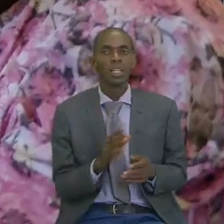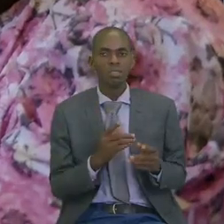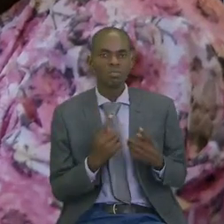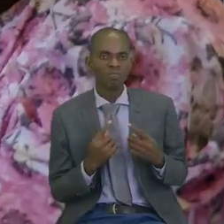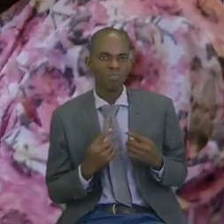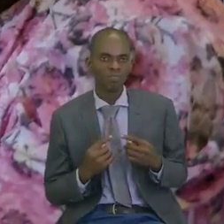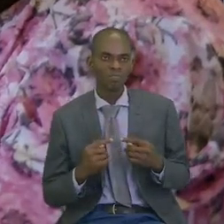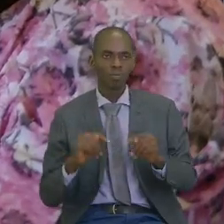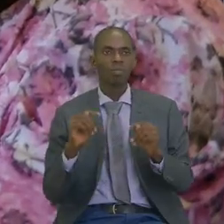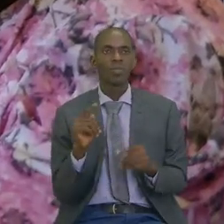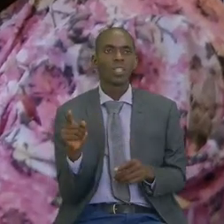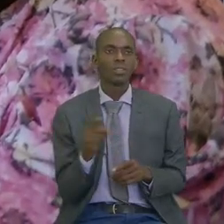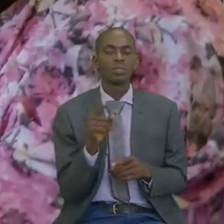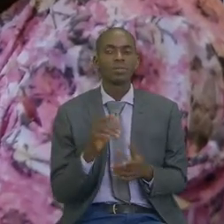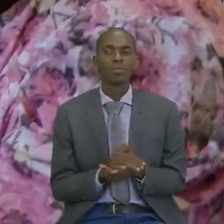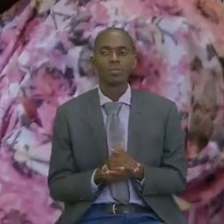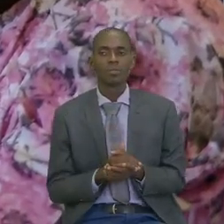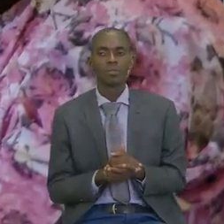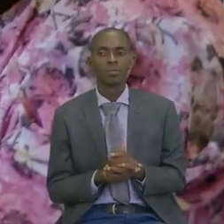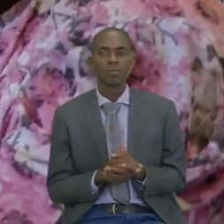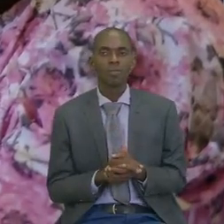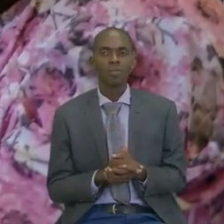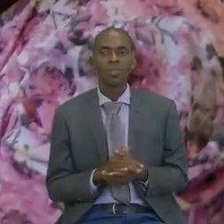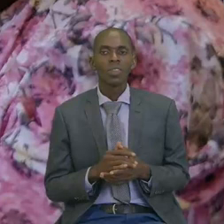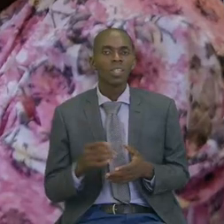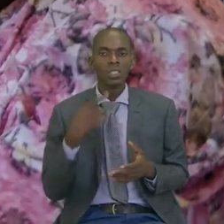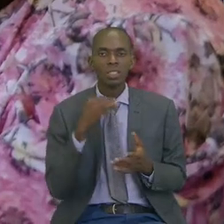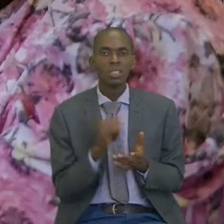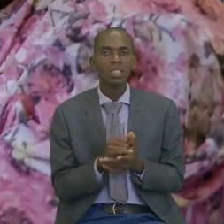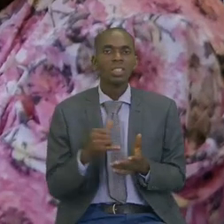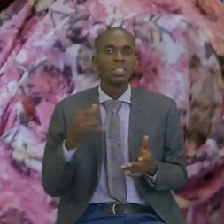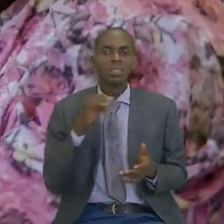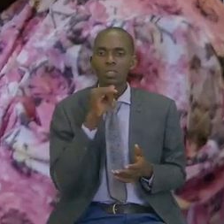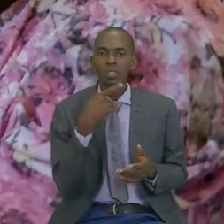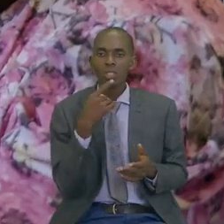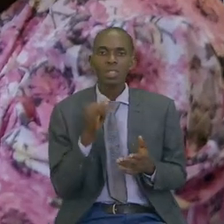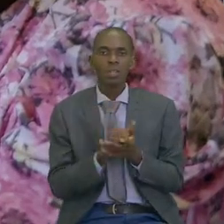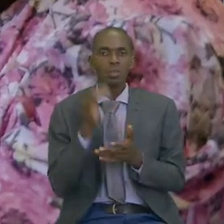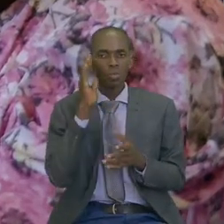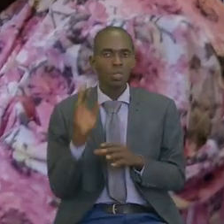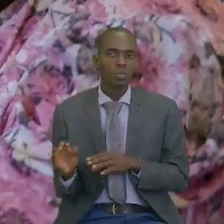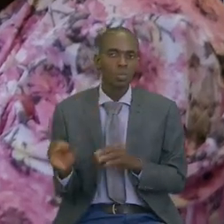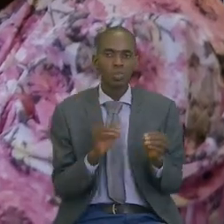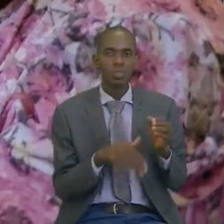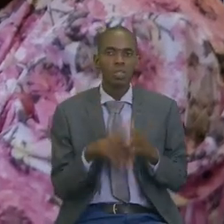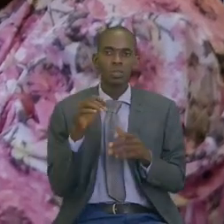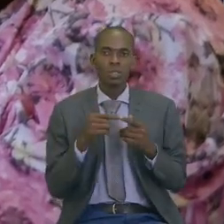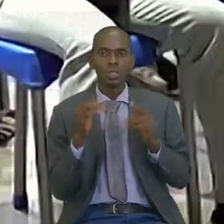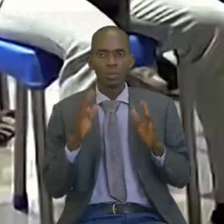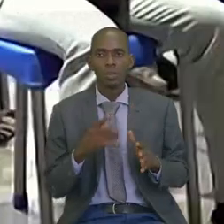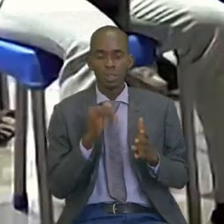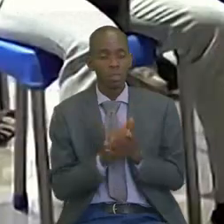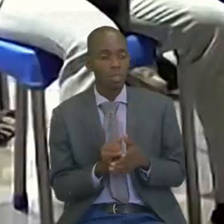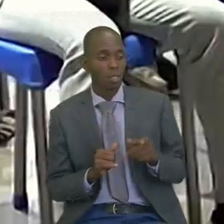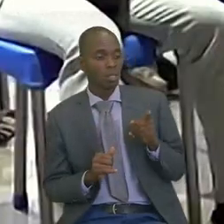drive thee. He didn't say they shall drive your enemy, as people say. He said, you, Nebuchadnezzar,